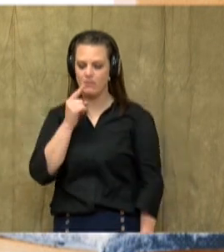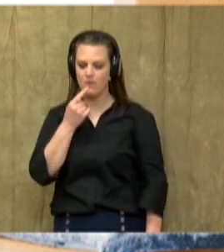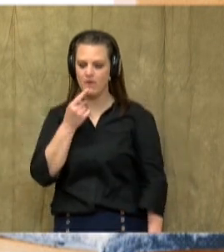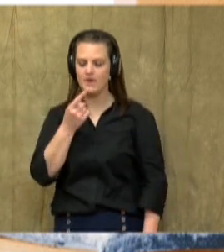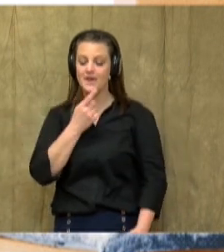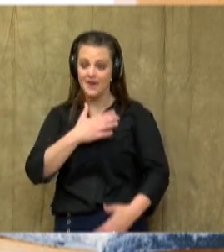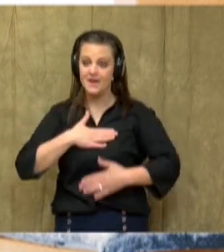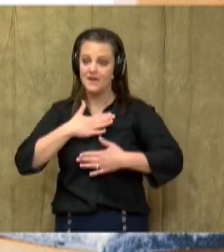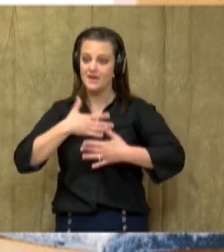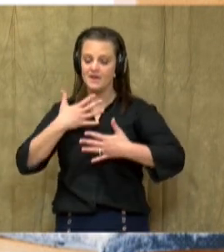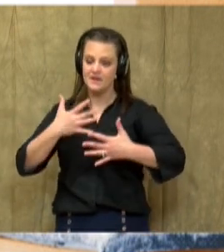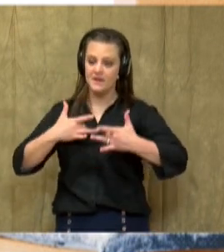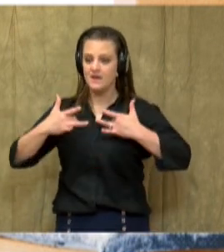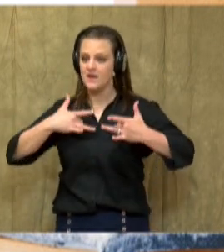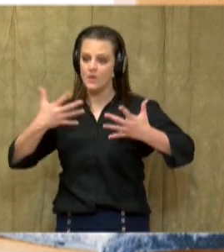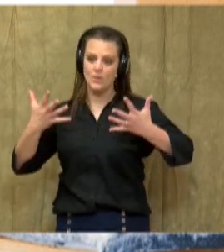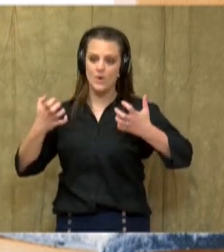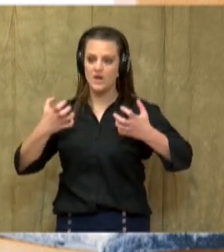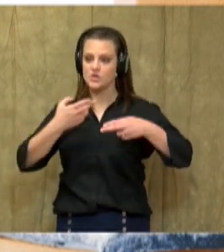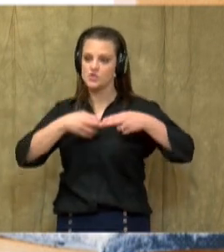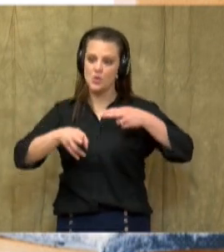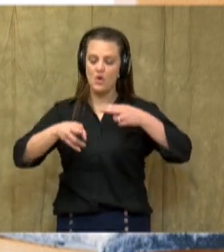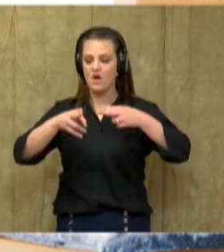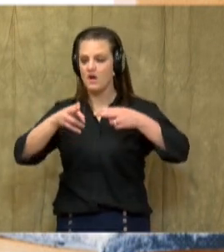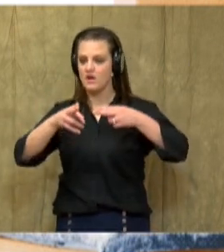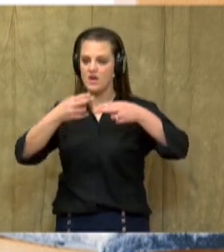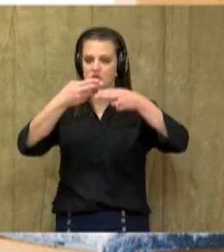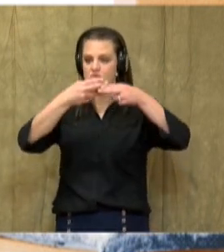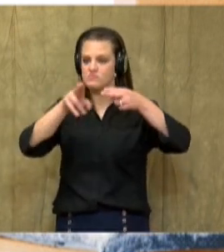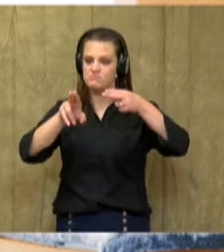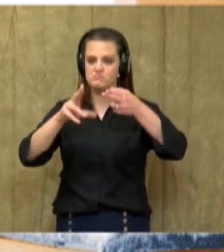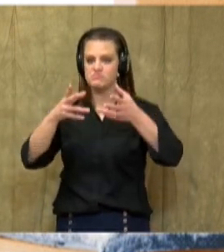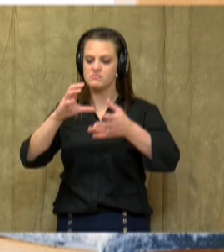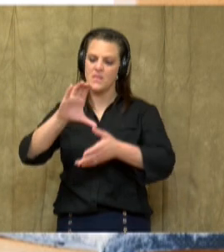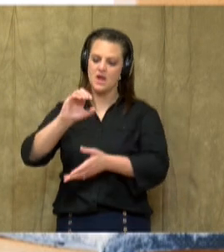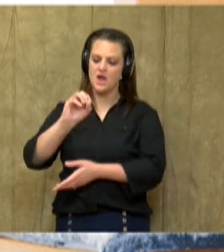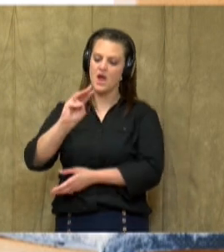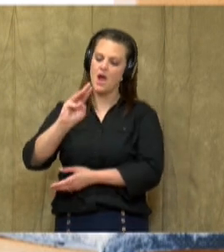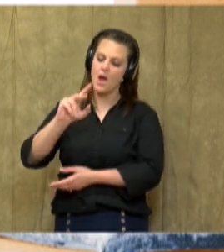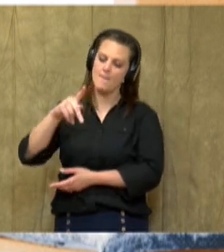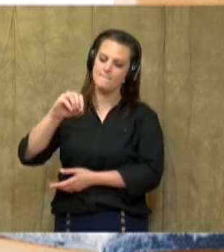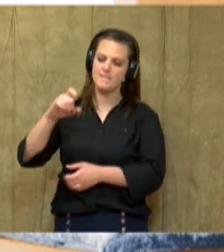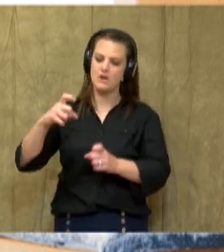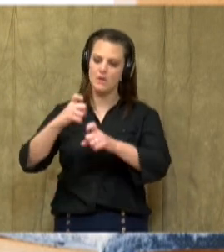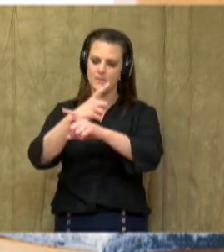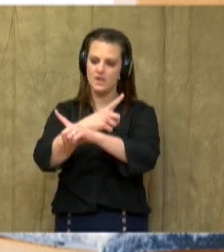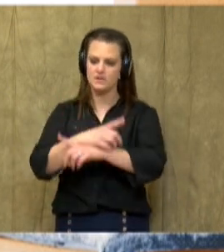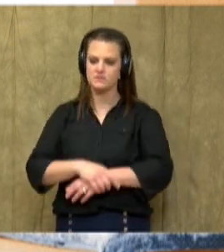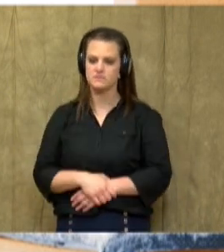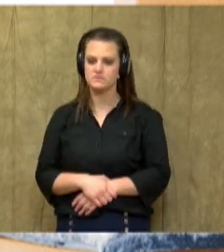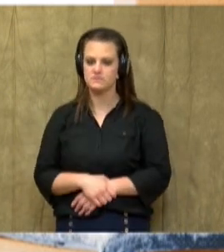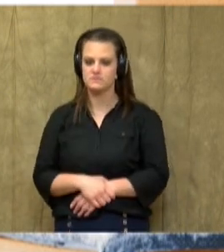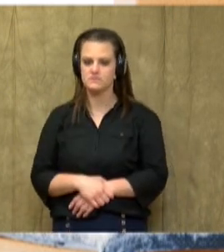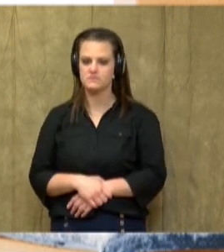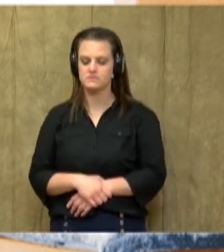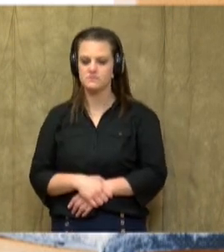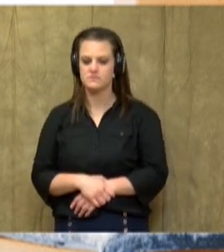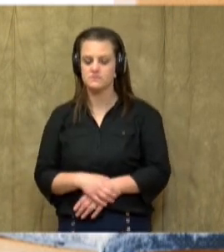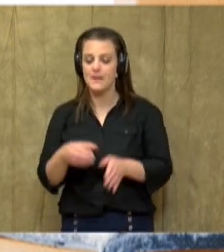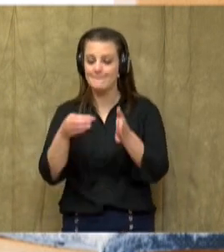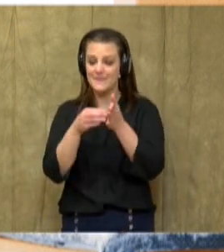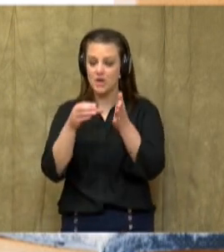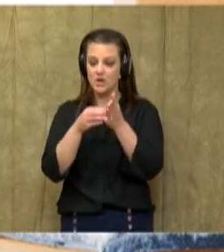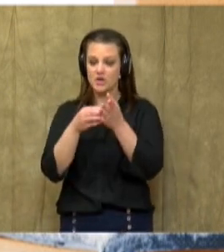it entertaining. Make it short, long, compound, complex. And did your